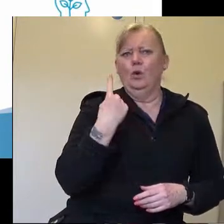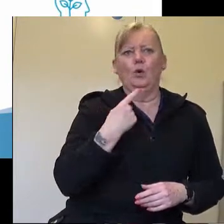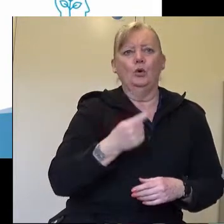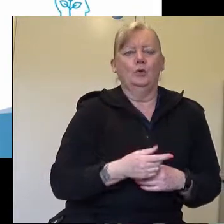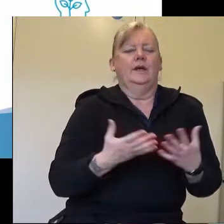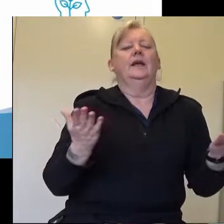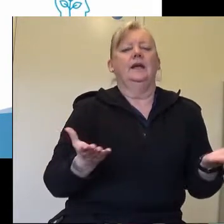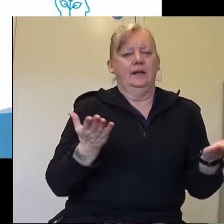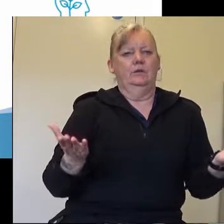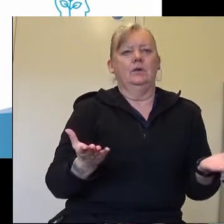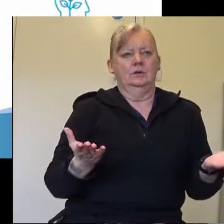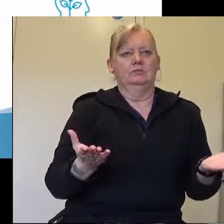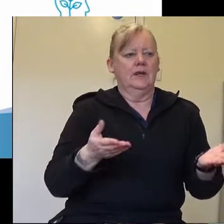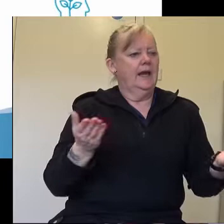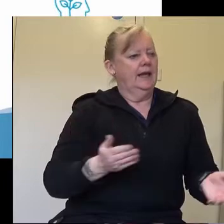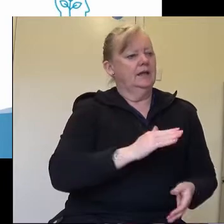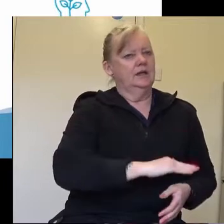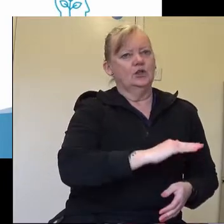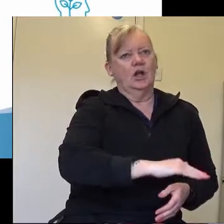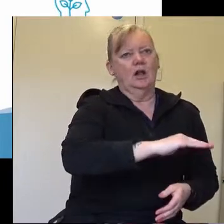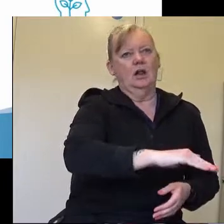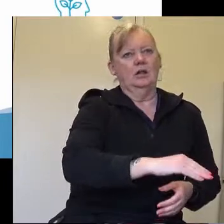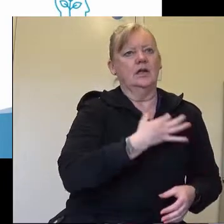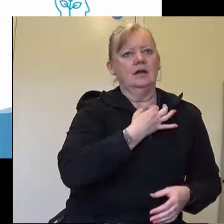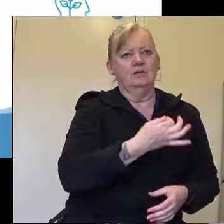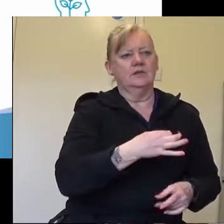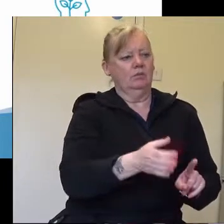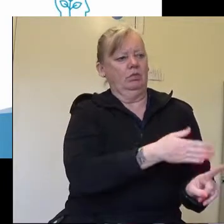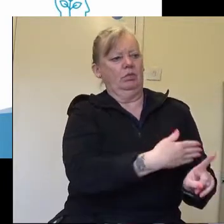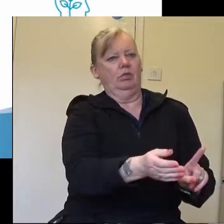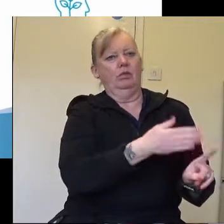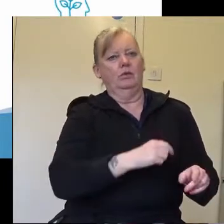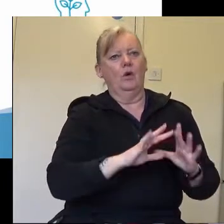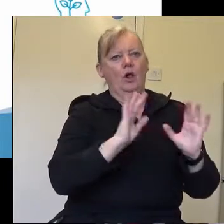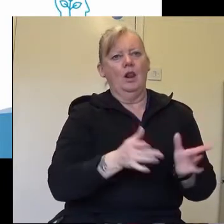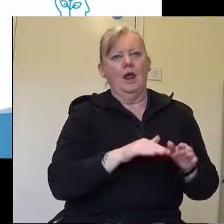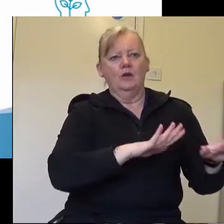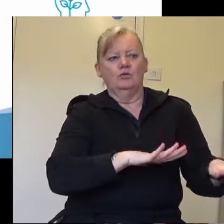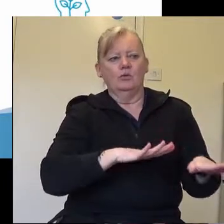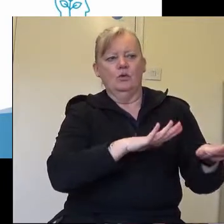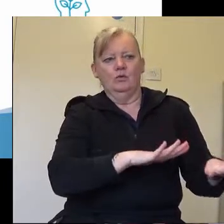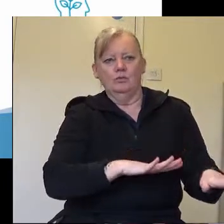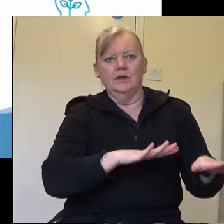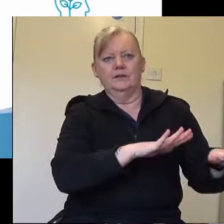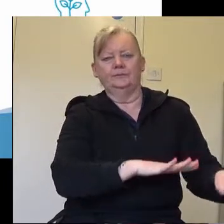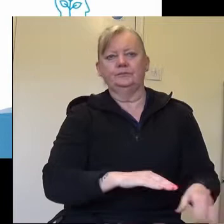Anyone. Any child can be at risk of exploitation and online grooming.